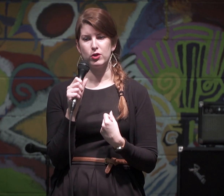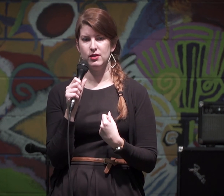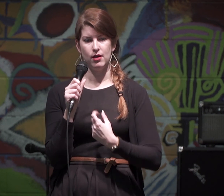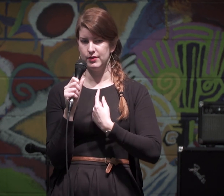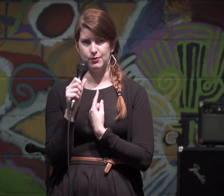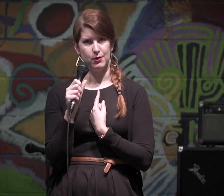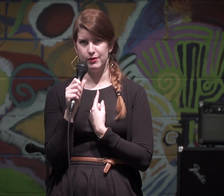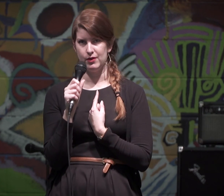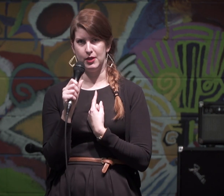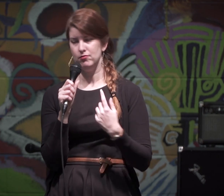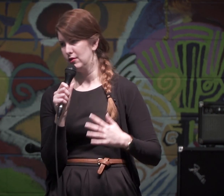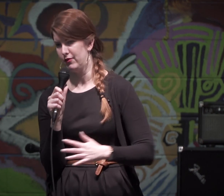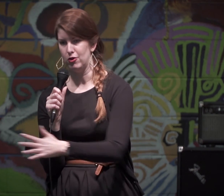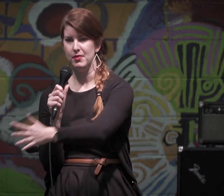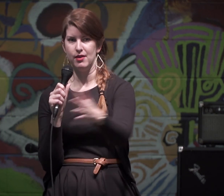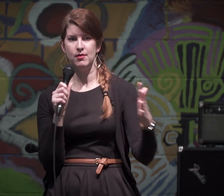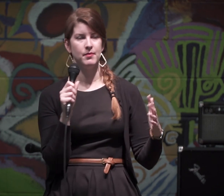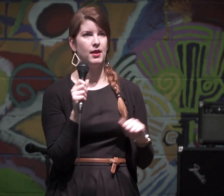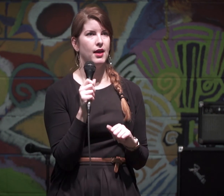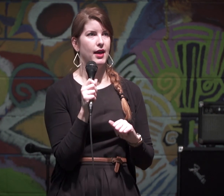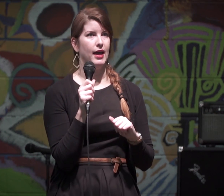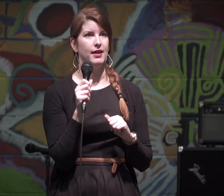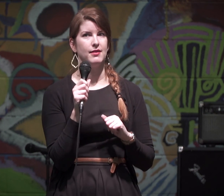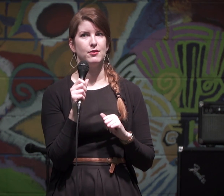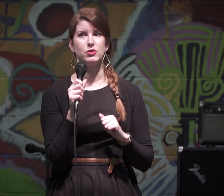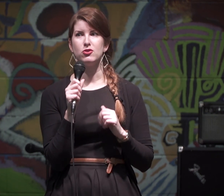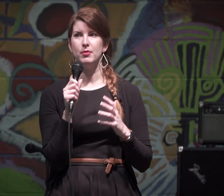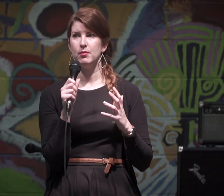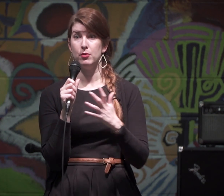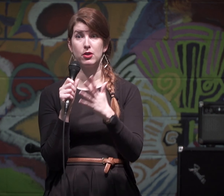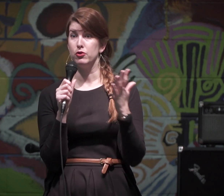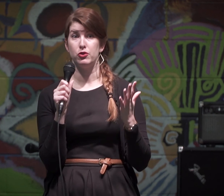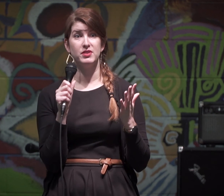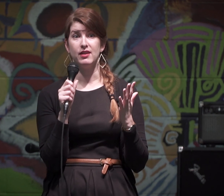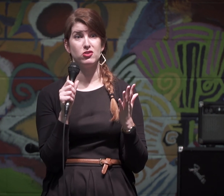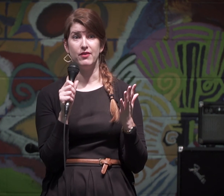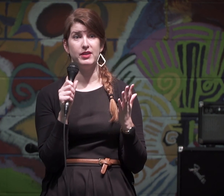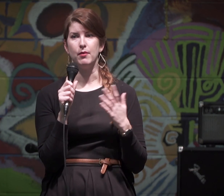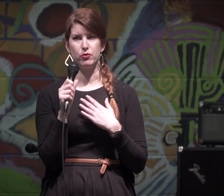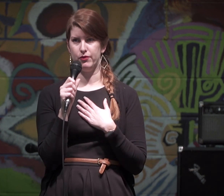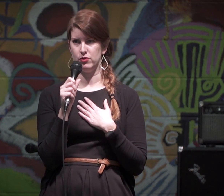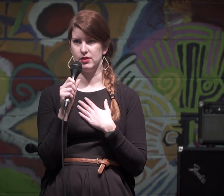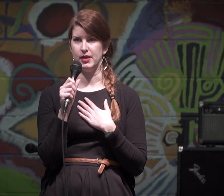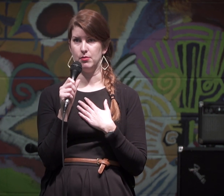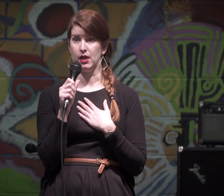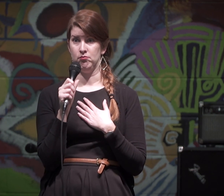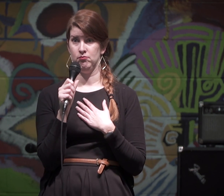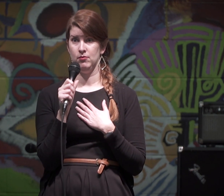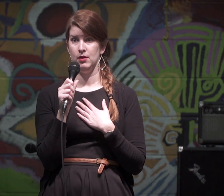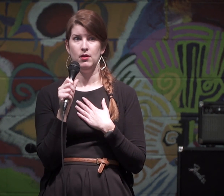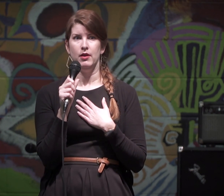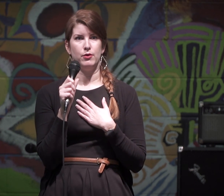I worked in an office. I was the only female of all men, and there were so many people in there who used English every day, but refused to speak to